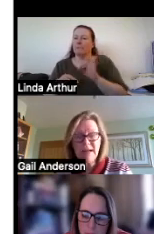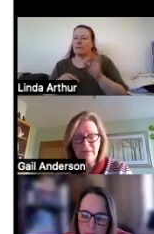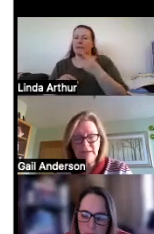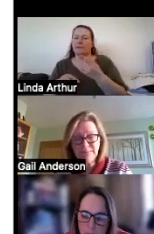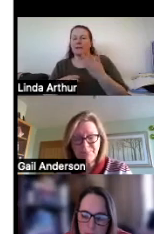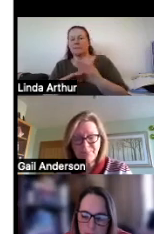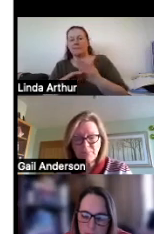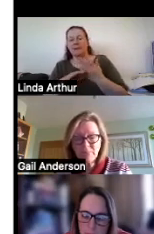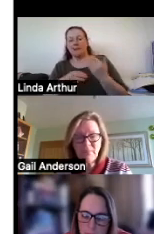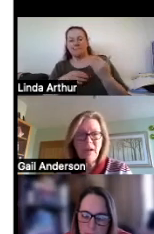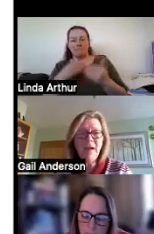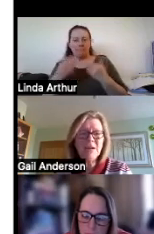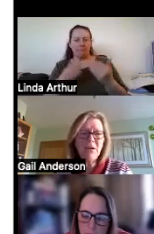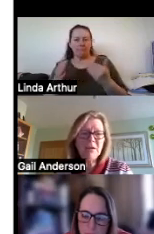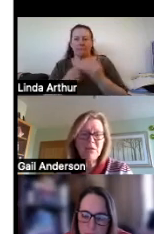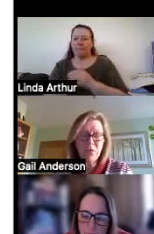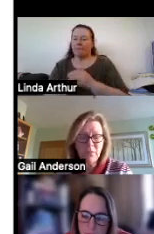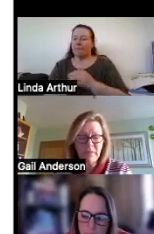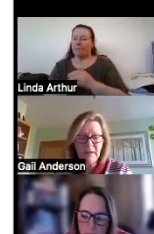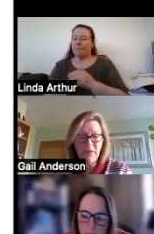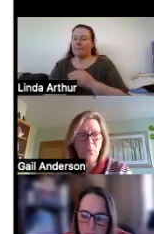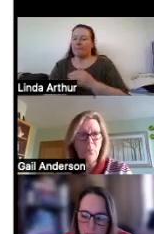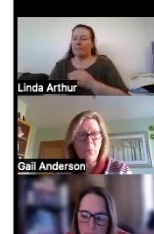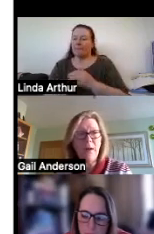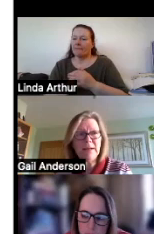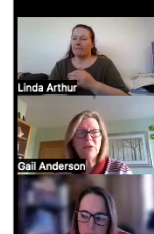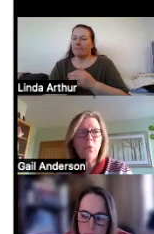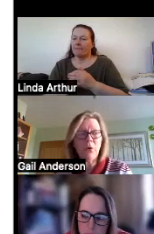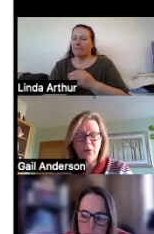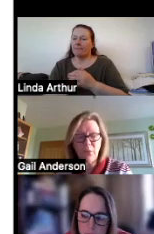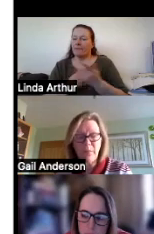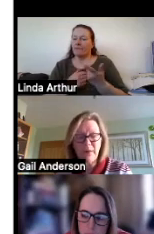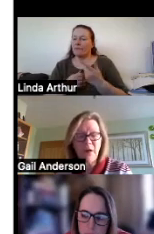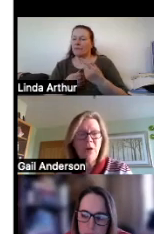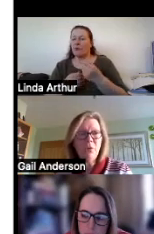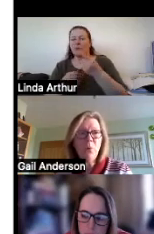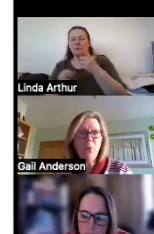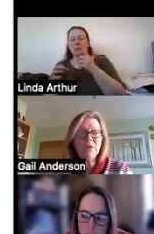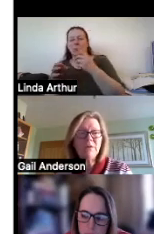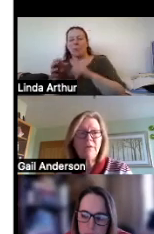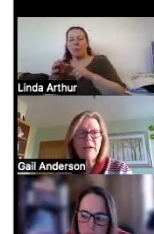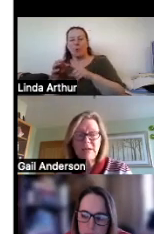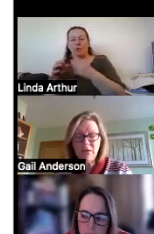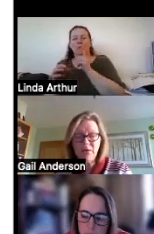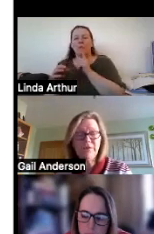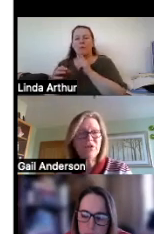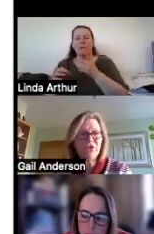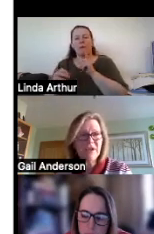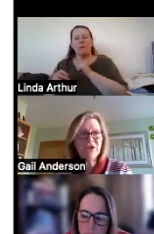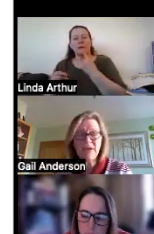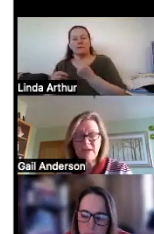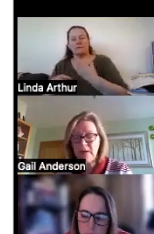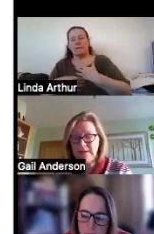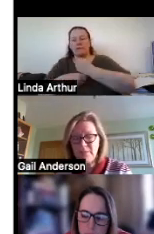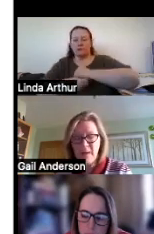activity levels. And also then at least a quarter of women report feelings of